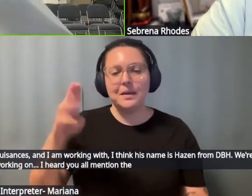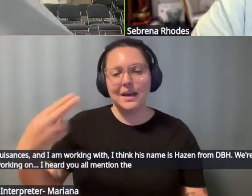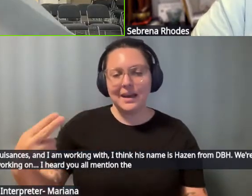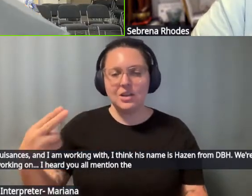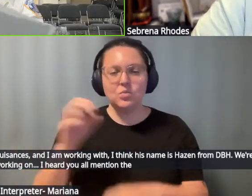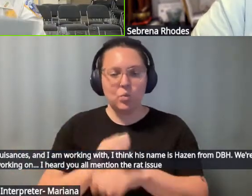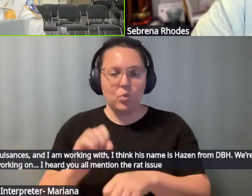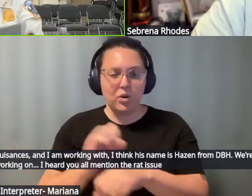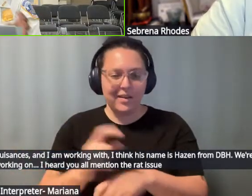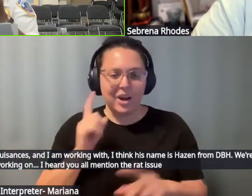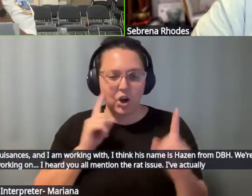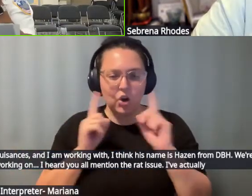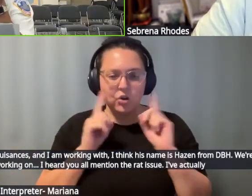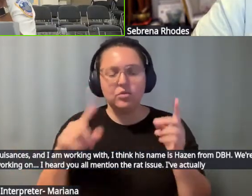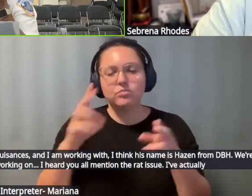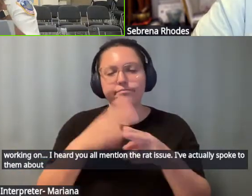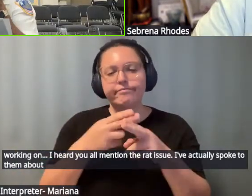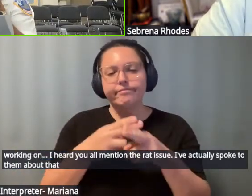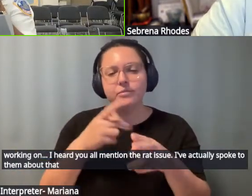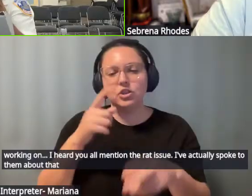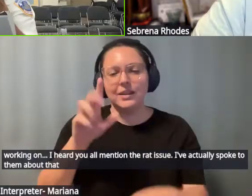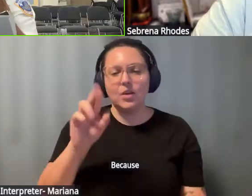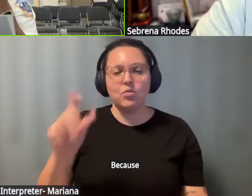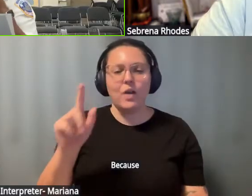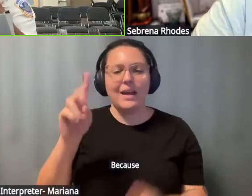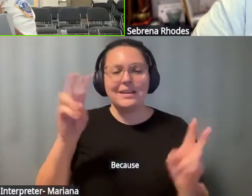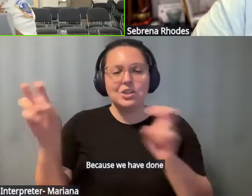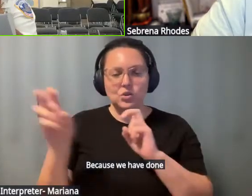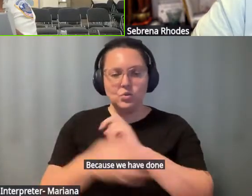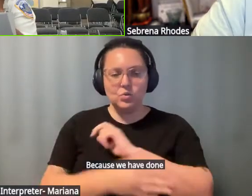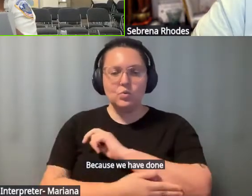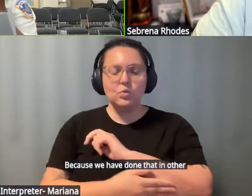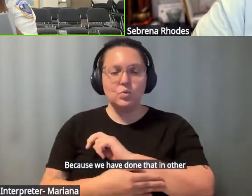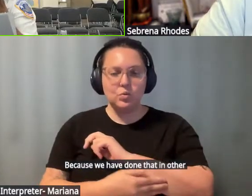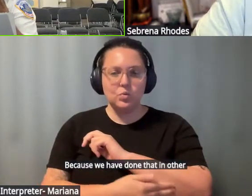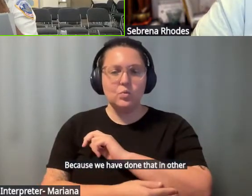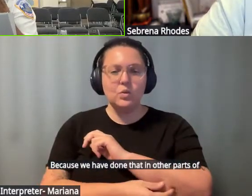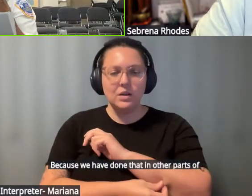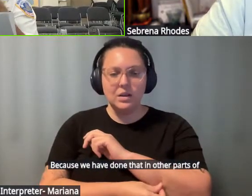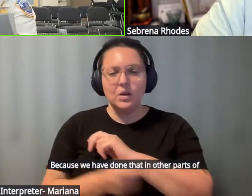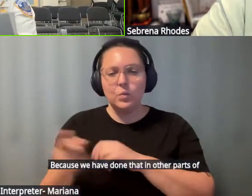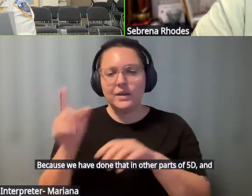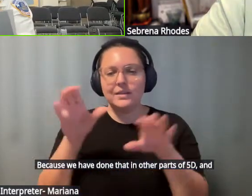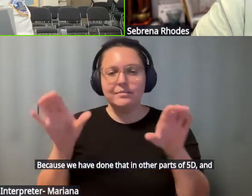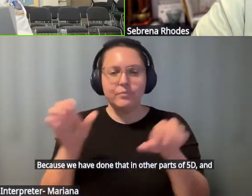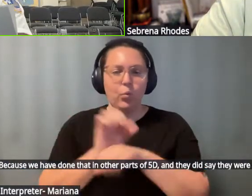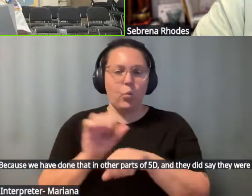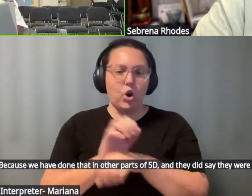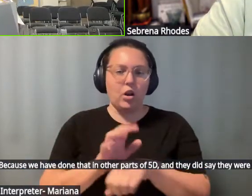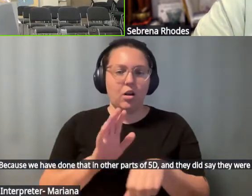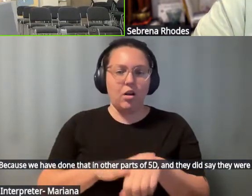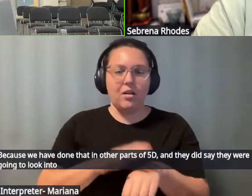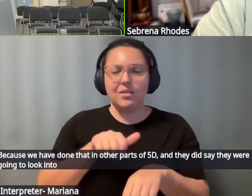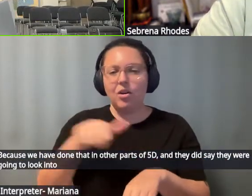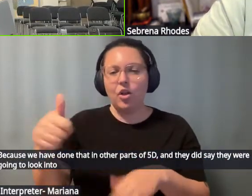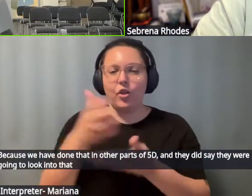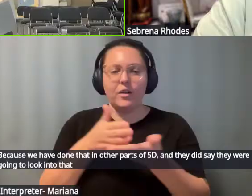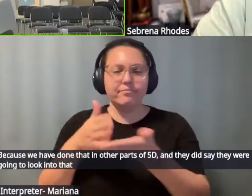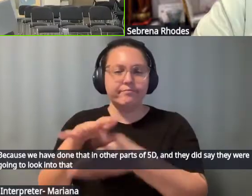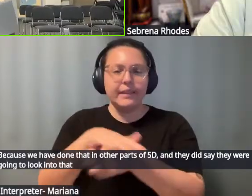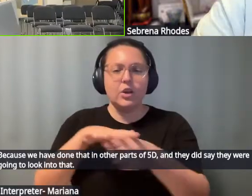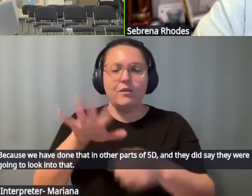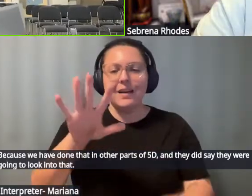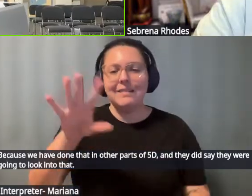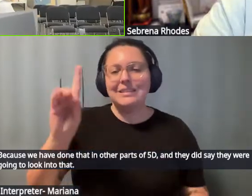I've actually spoke to them about that because we have done that in other parts of 5D, and they did say they were going to look into that. With the